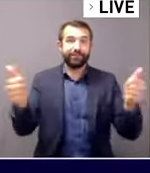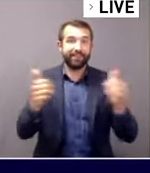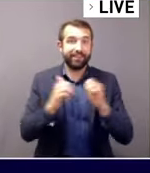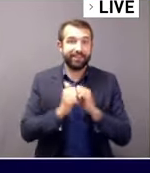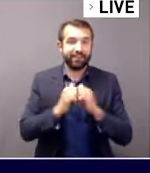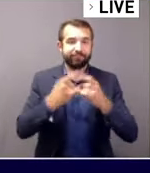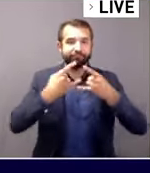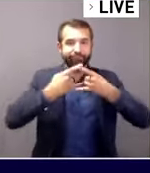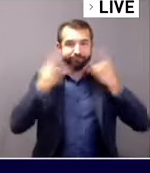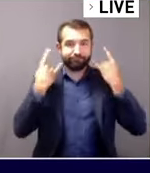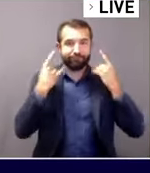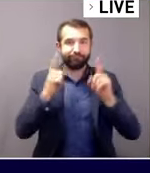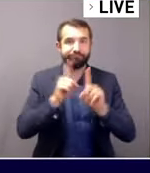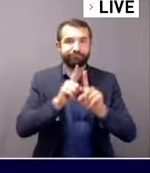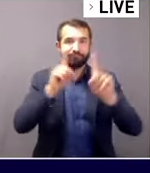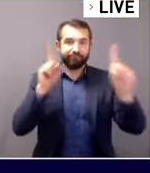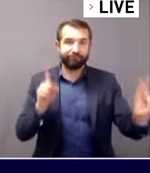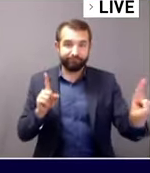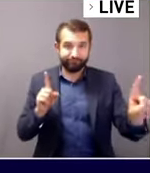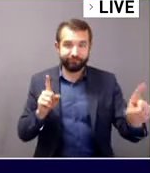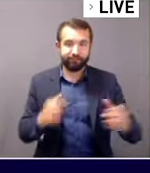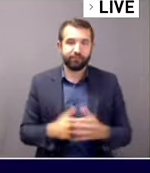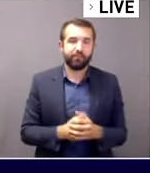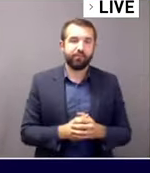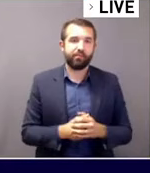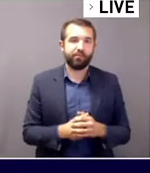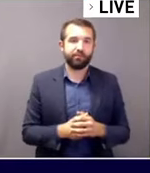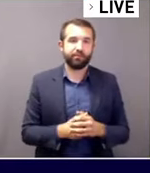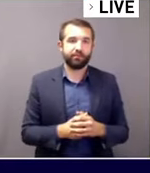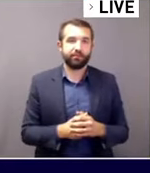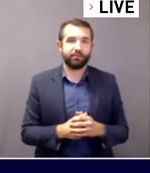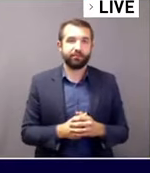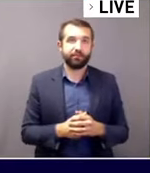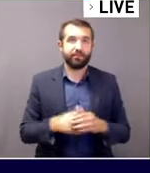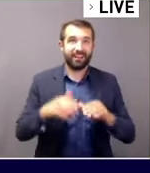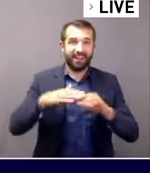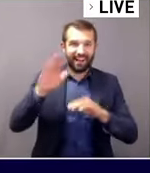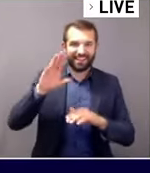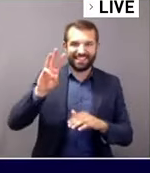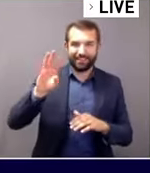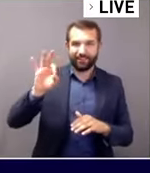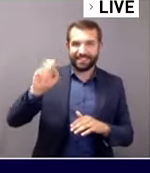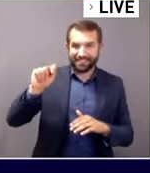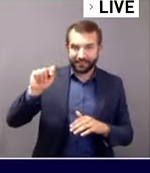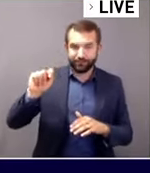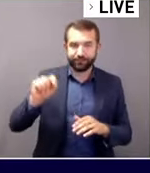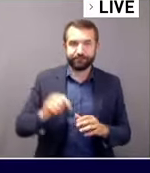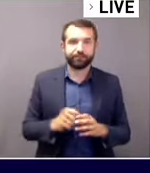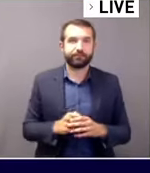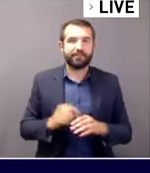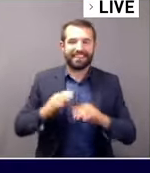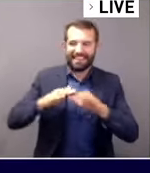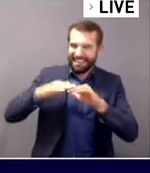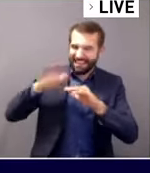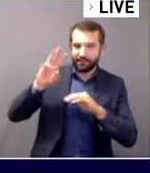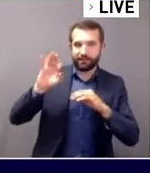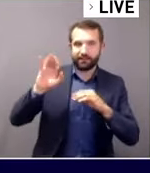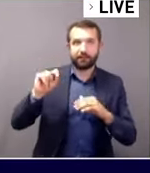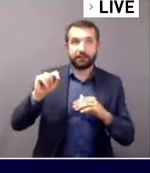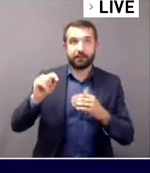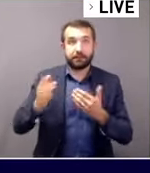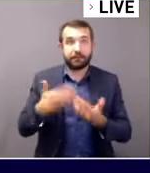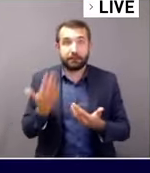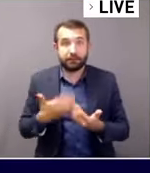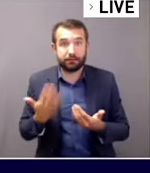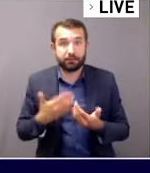covering and staying physically distant of at least 6 feet from everybody around you. Is that easy to do during a celebration